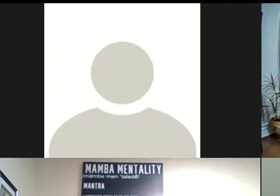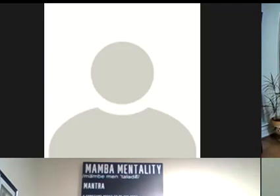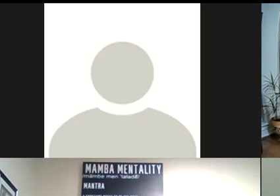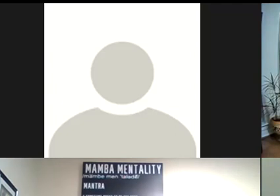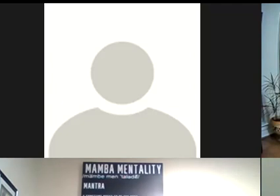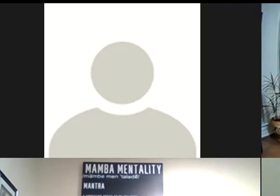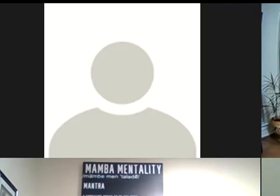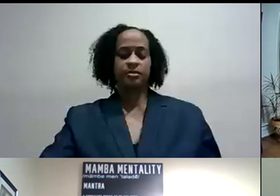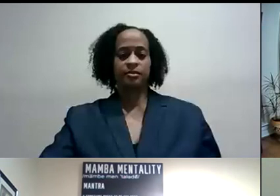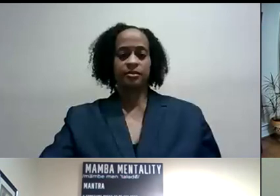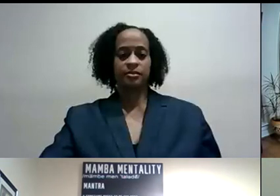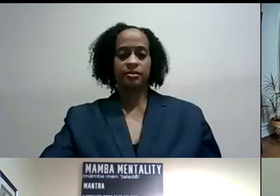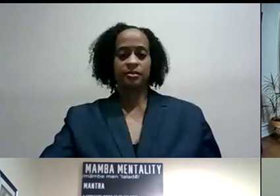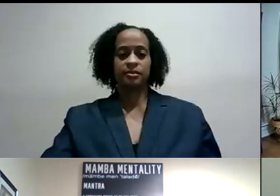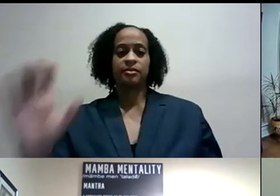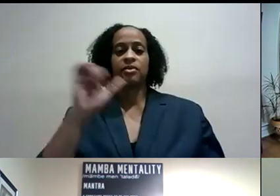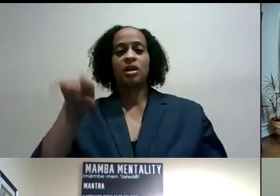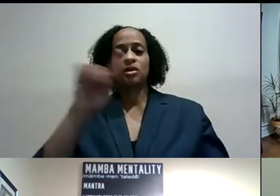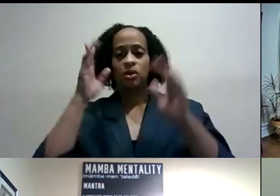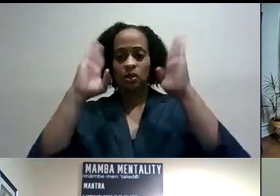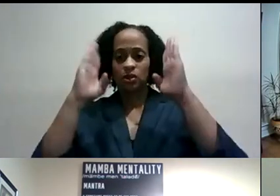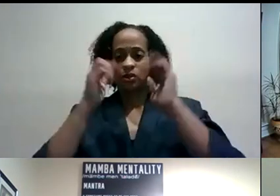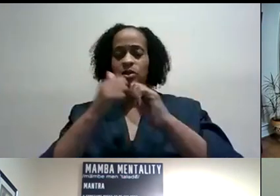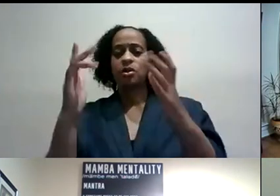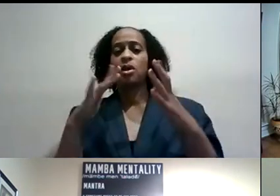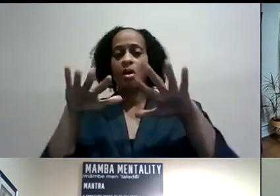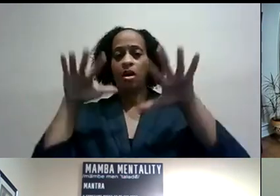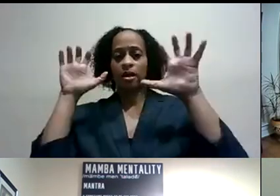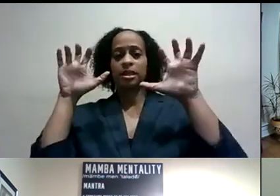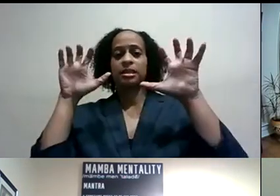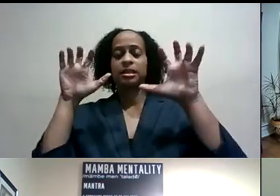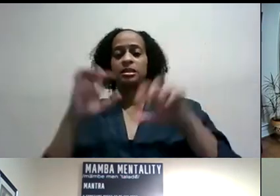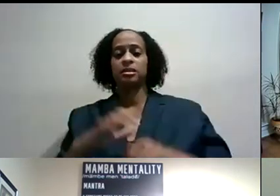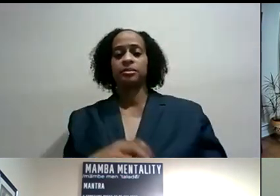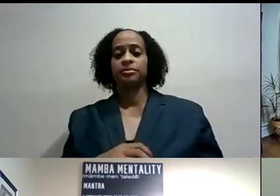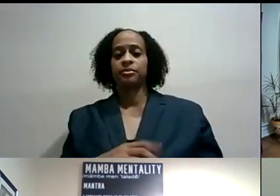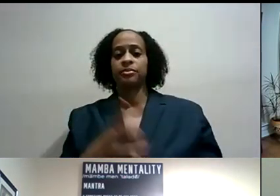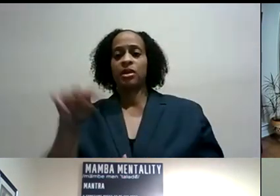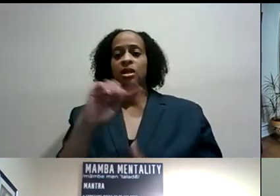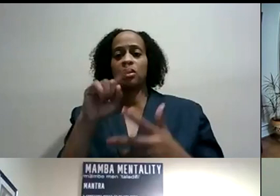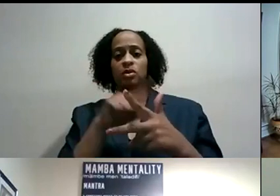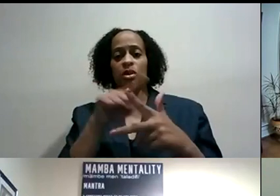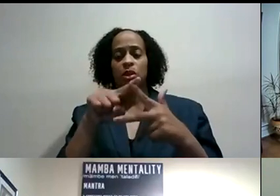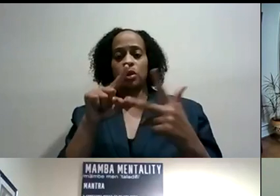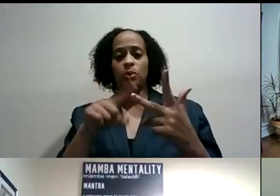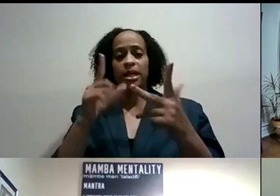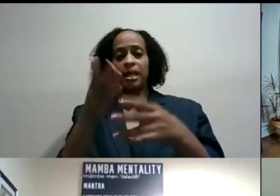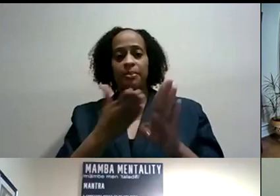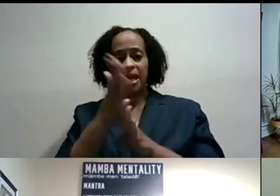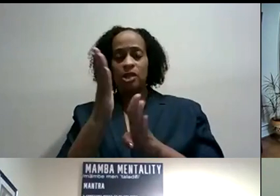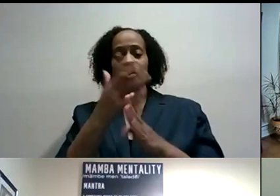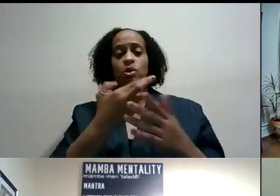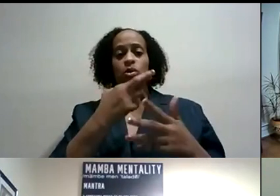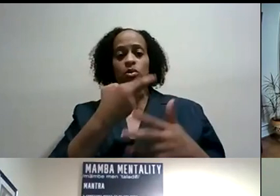it on to the audience. And the three major